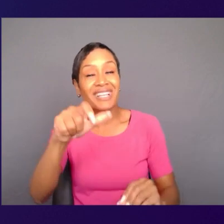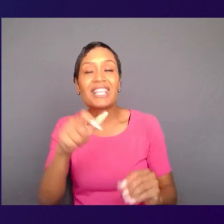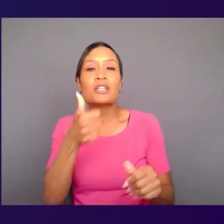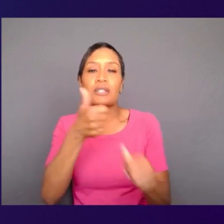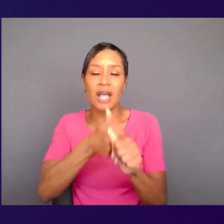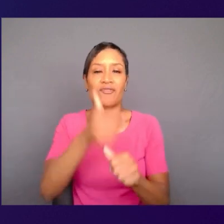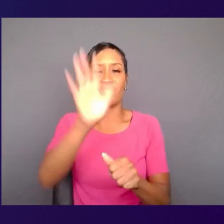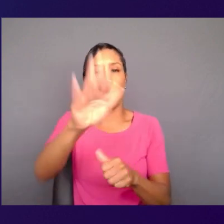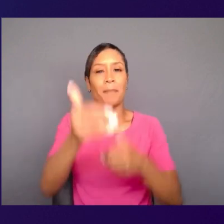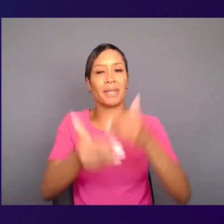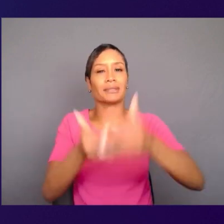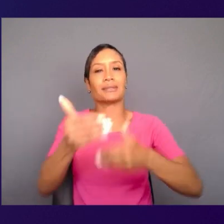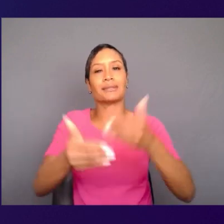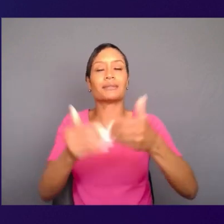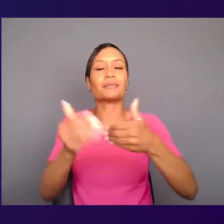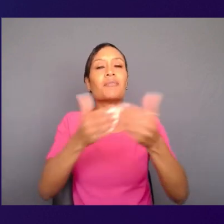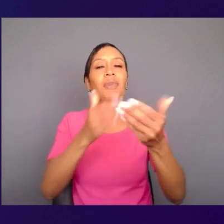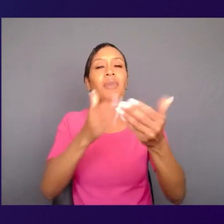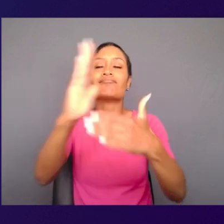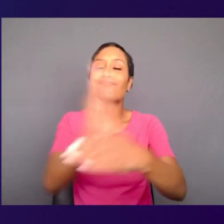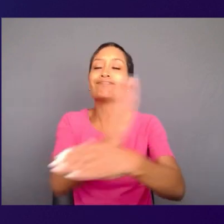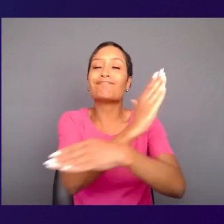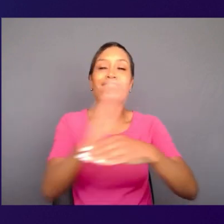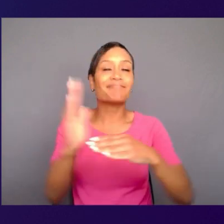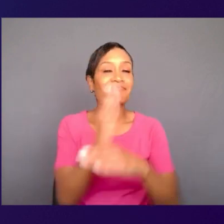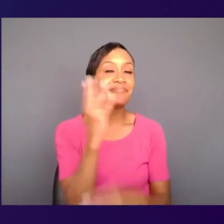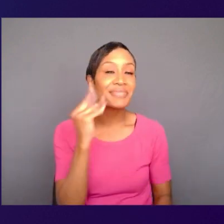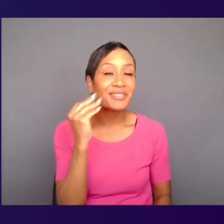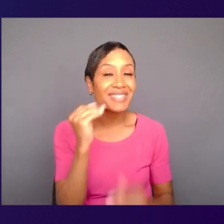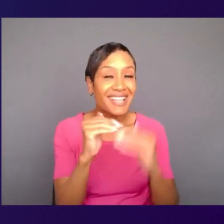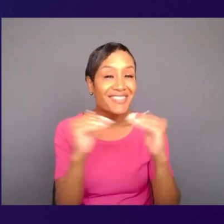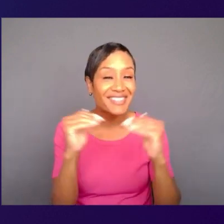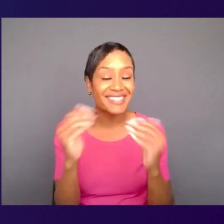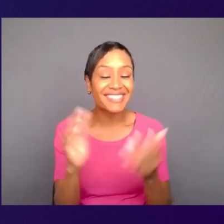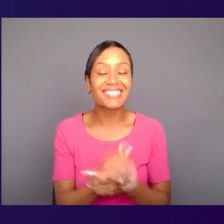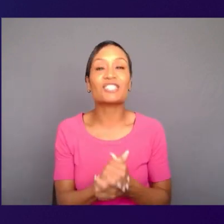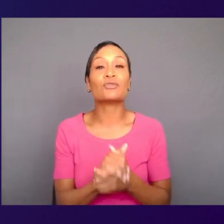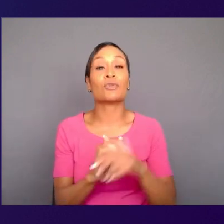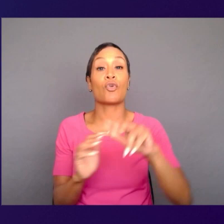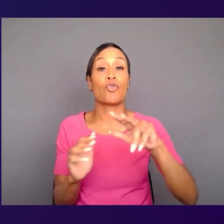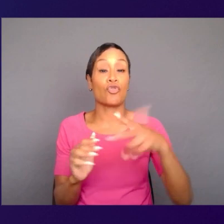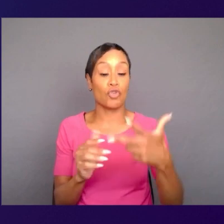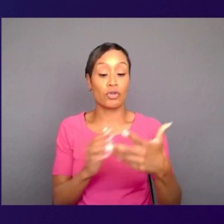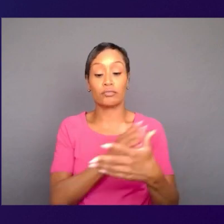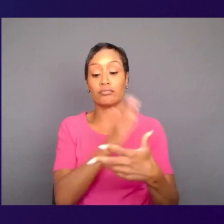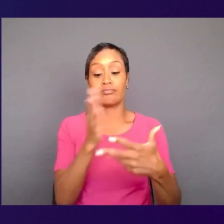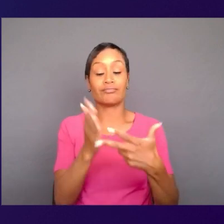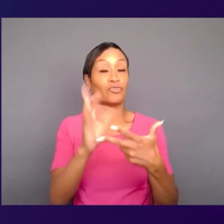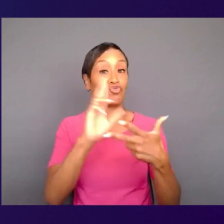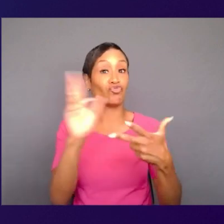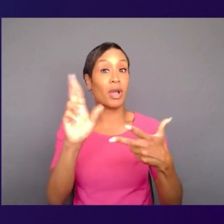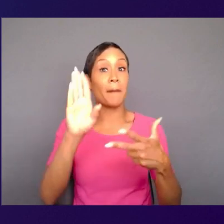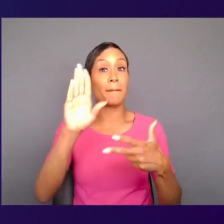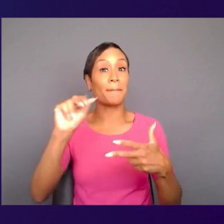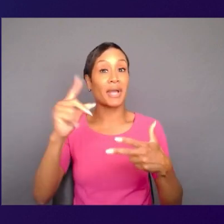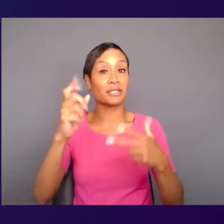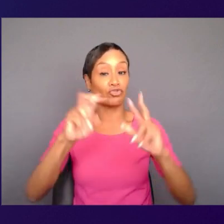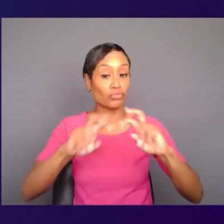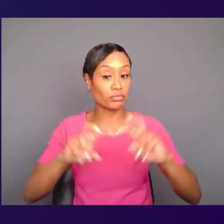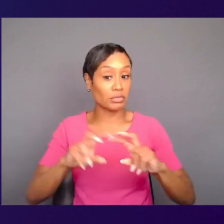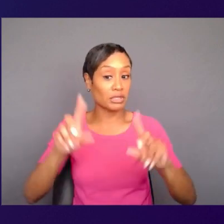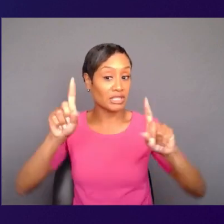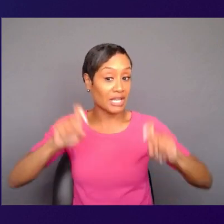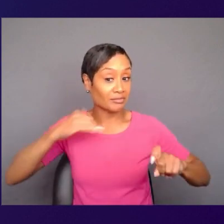for people of all experience levels. Third, once you're ready, you take the badge assessment to test your knowledge. And